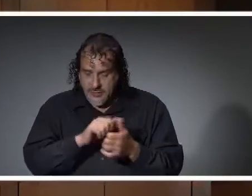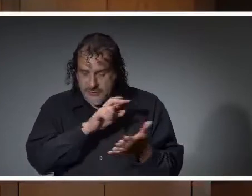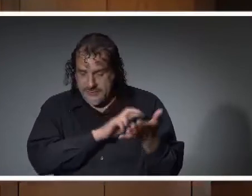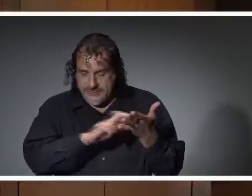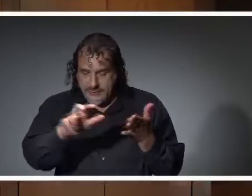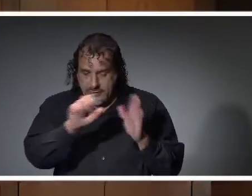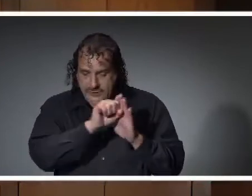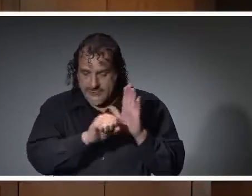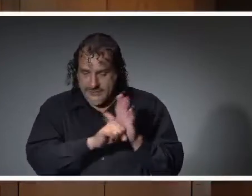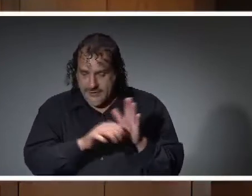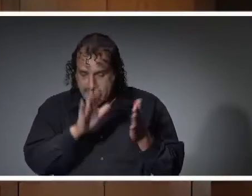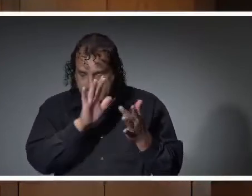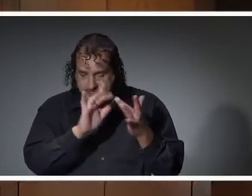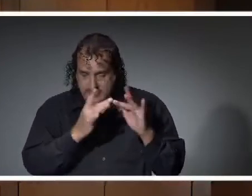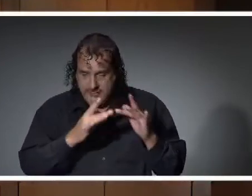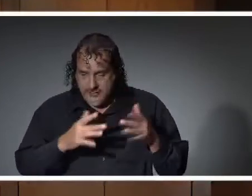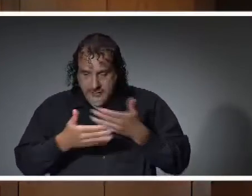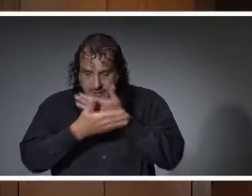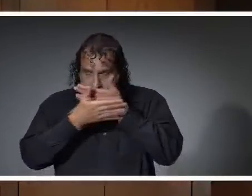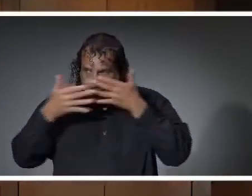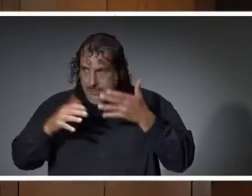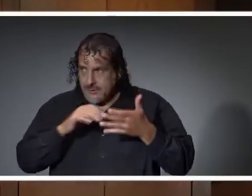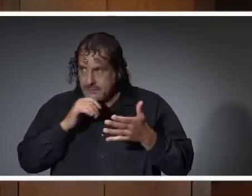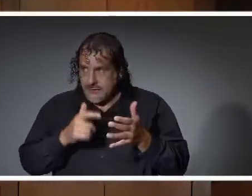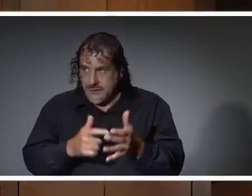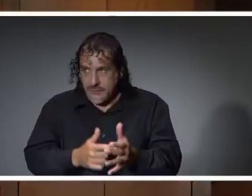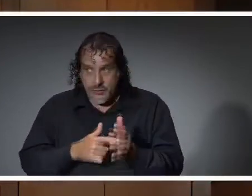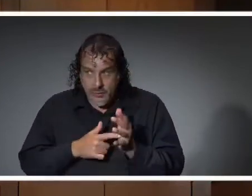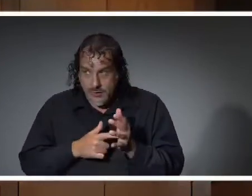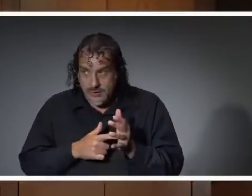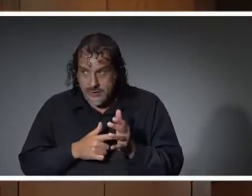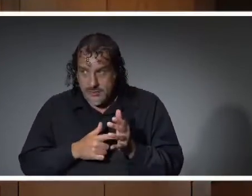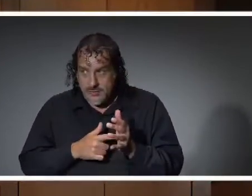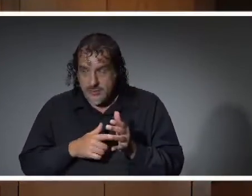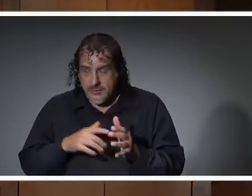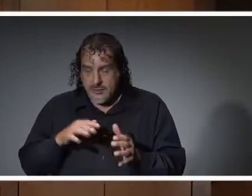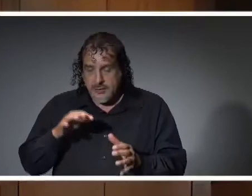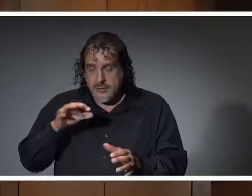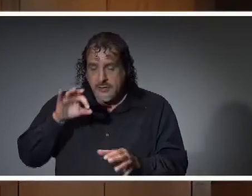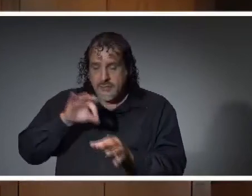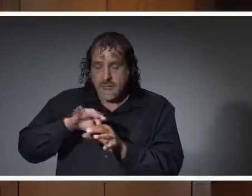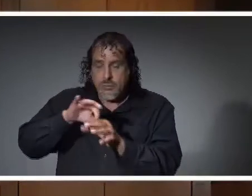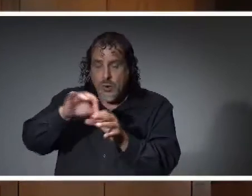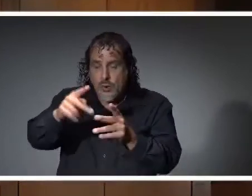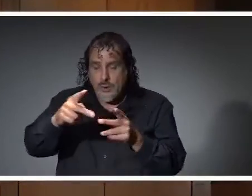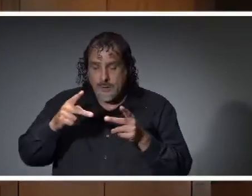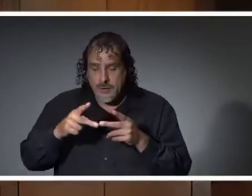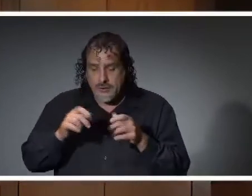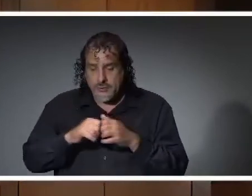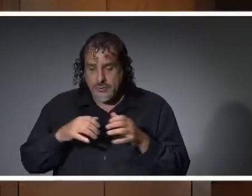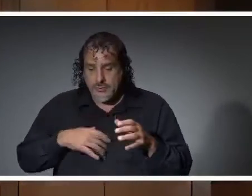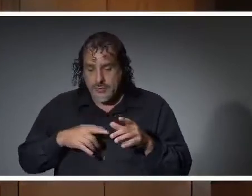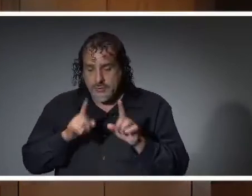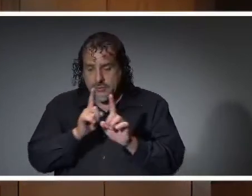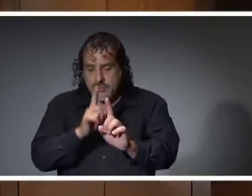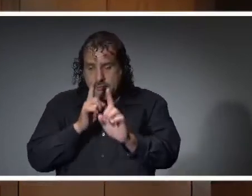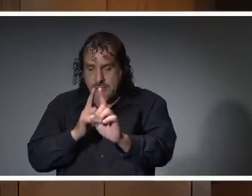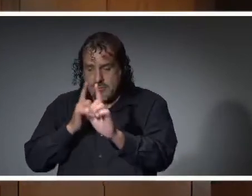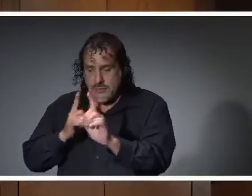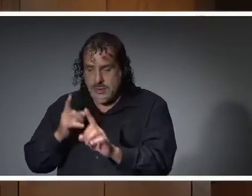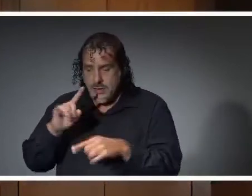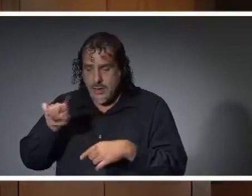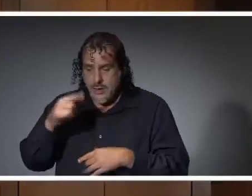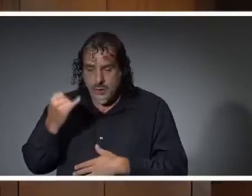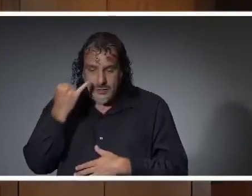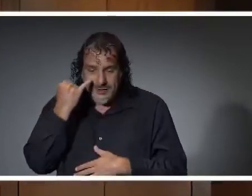website, a mask is not required. Polling places will be arranged 6 feet apart only if